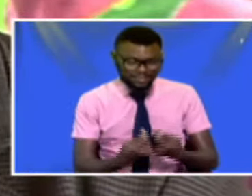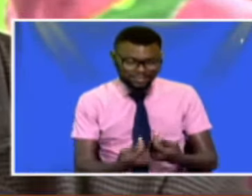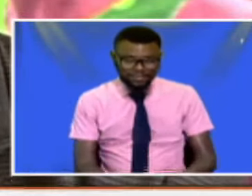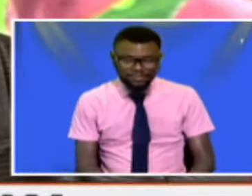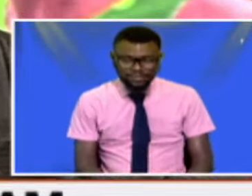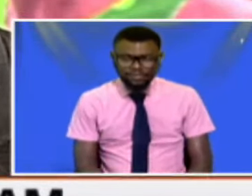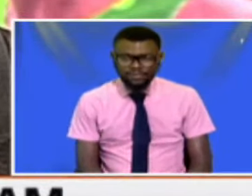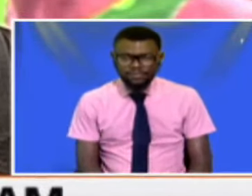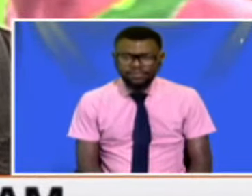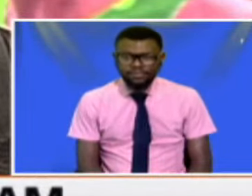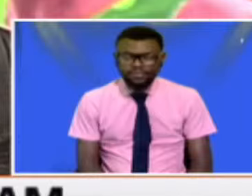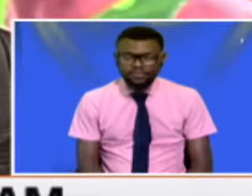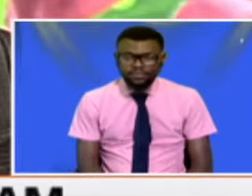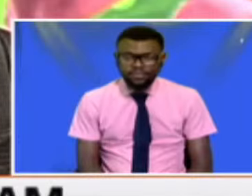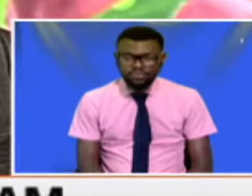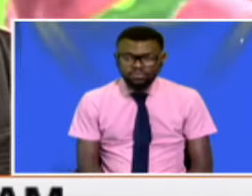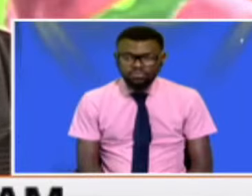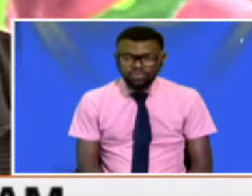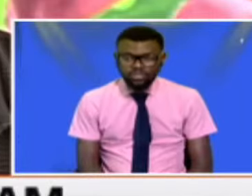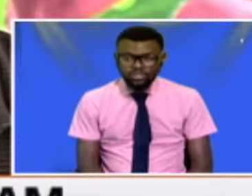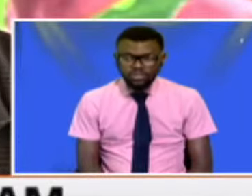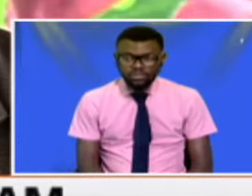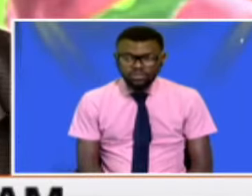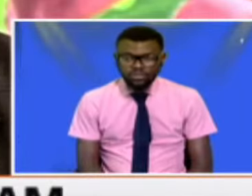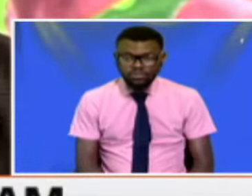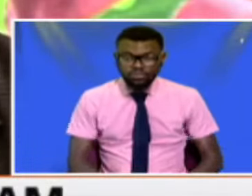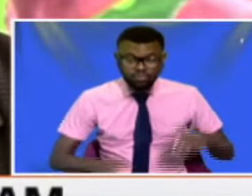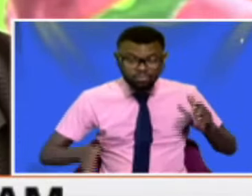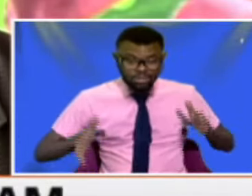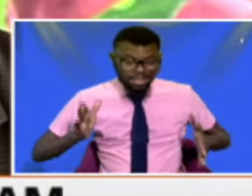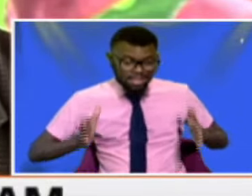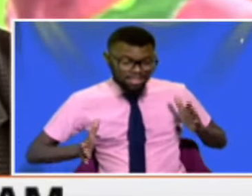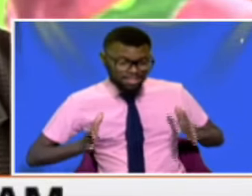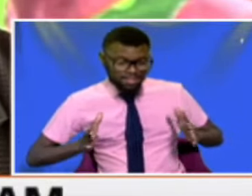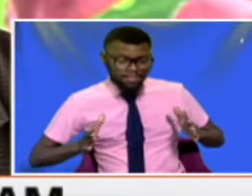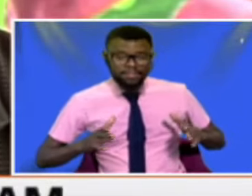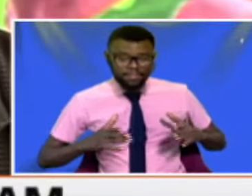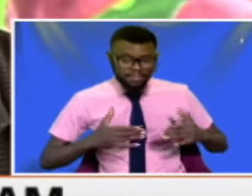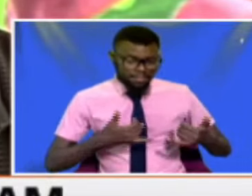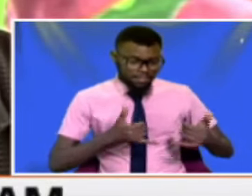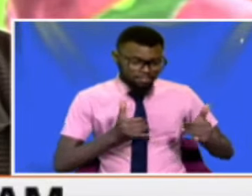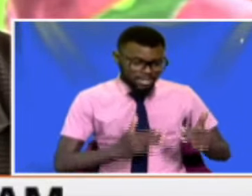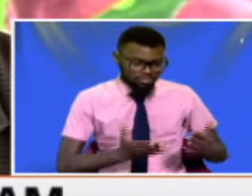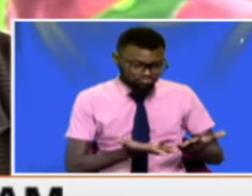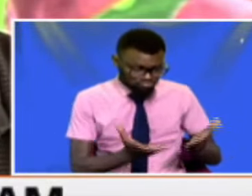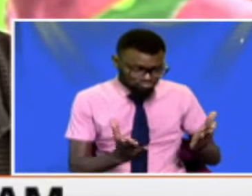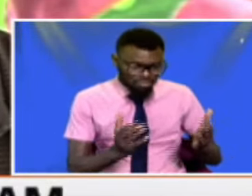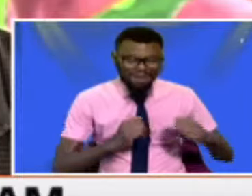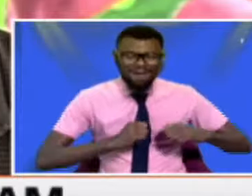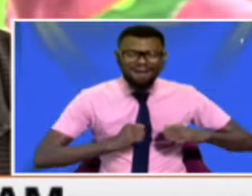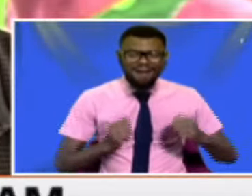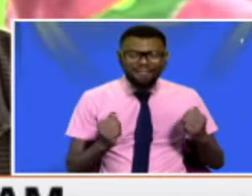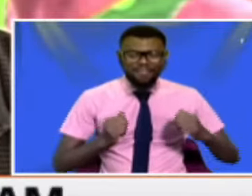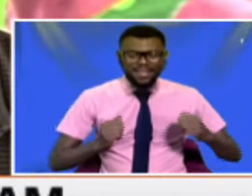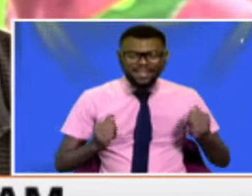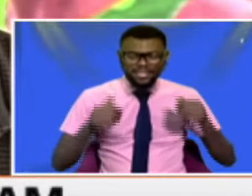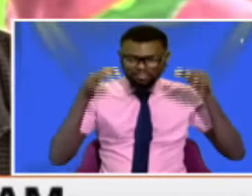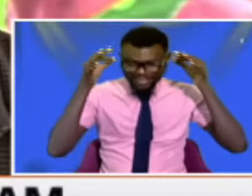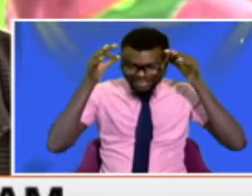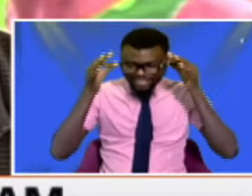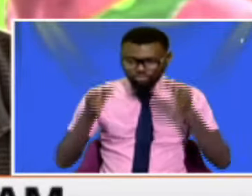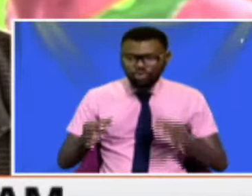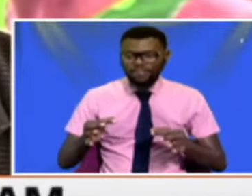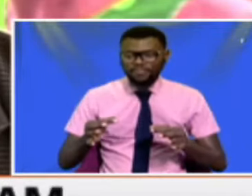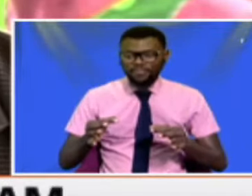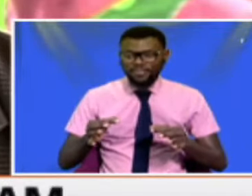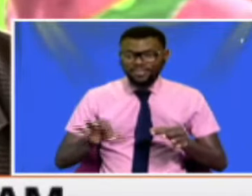To us, it appears like the athletes were quite happy with that decision that went,